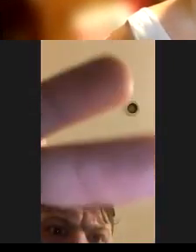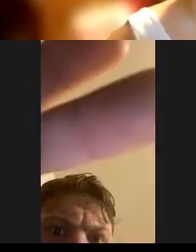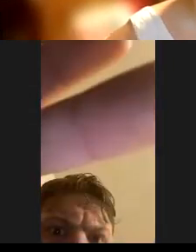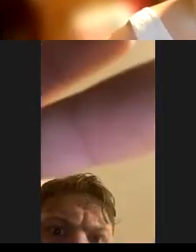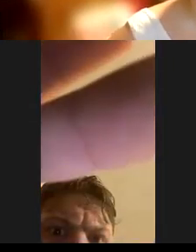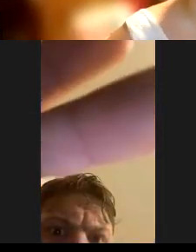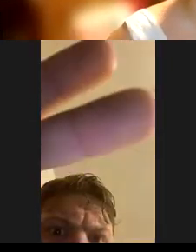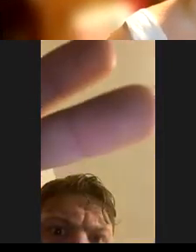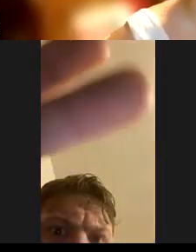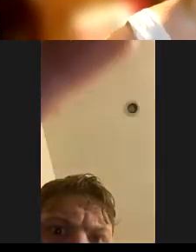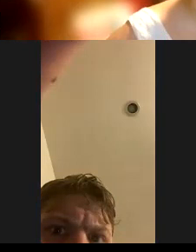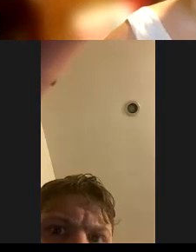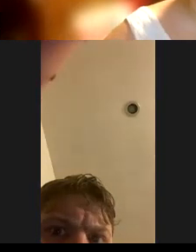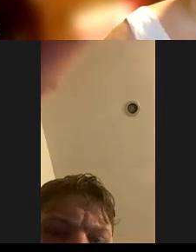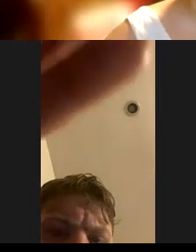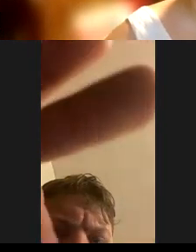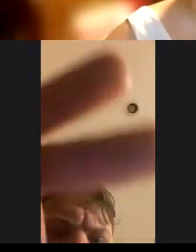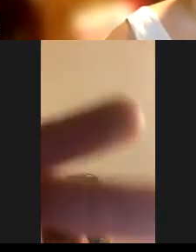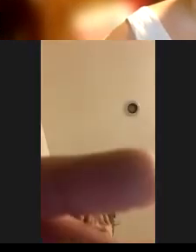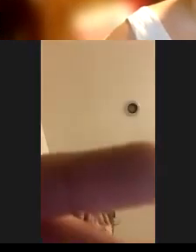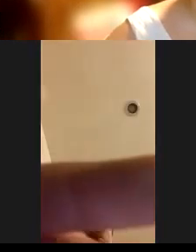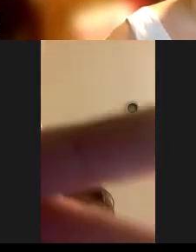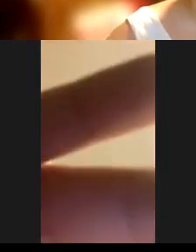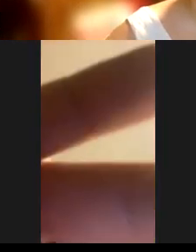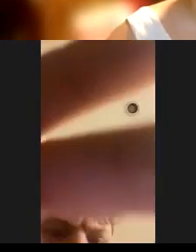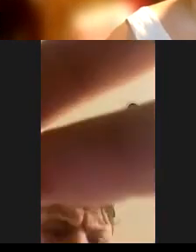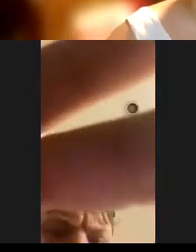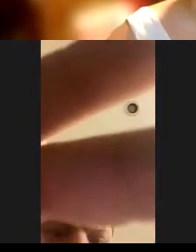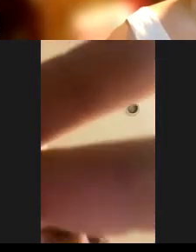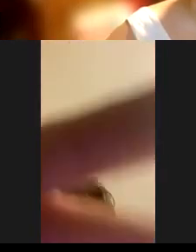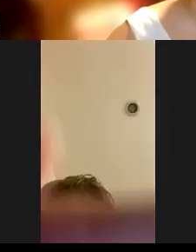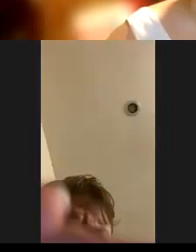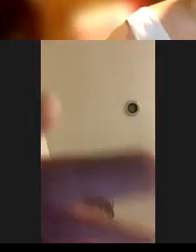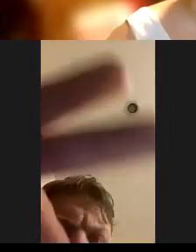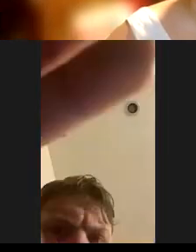do with different accommodations. Because I feel like